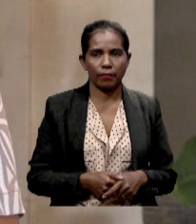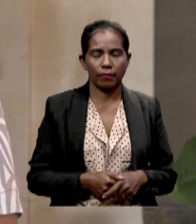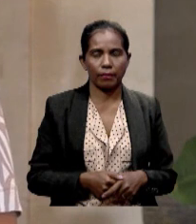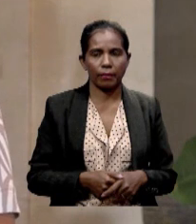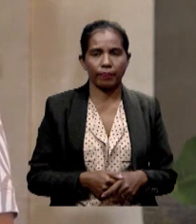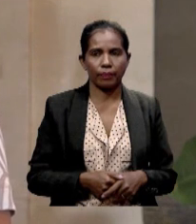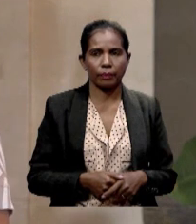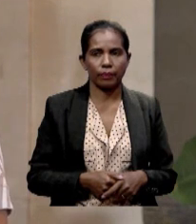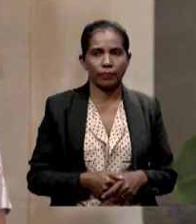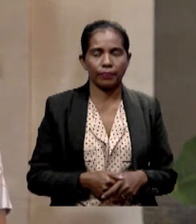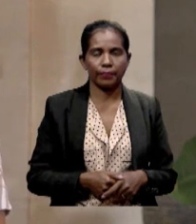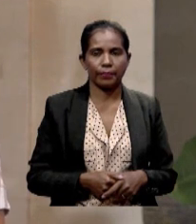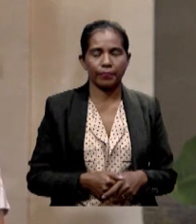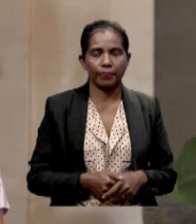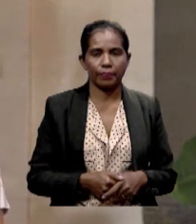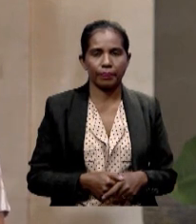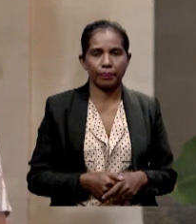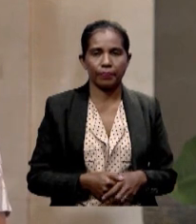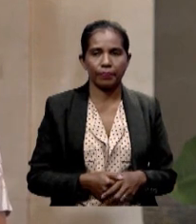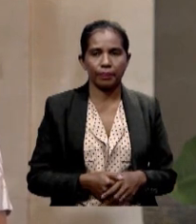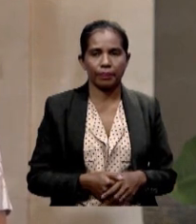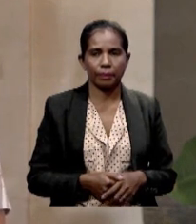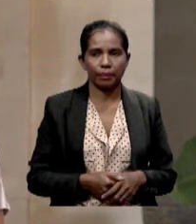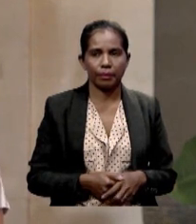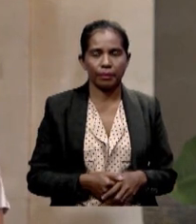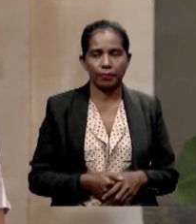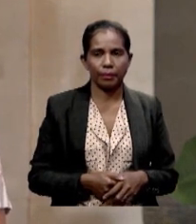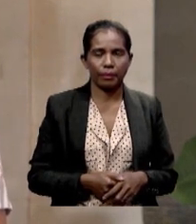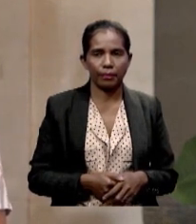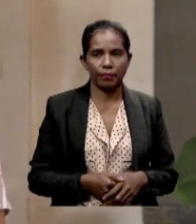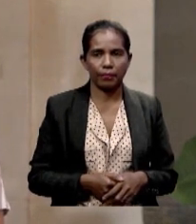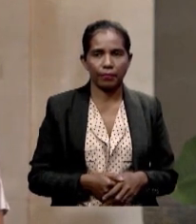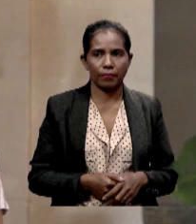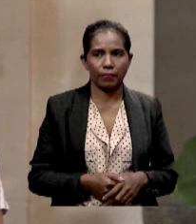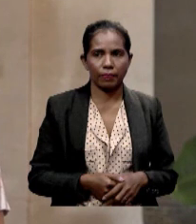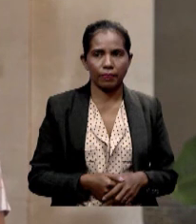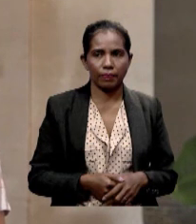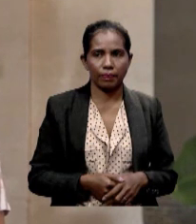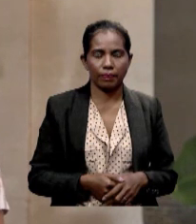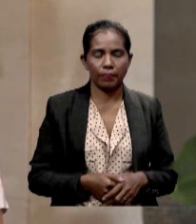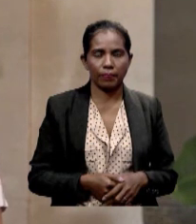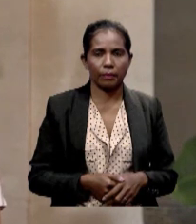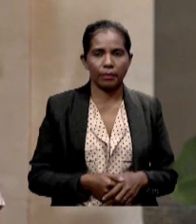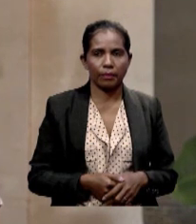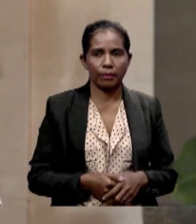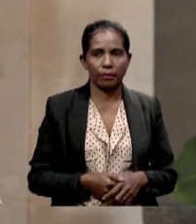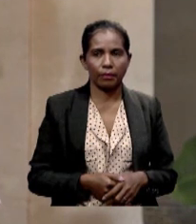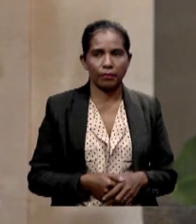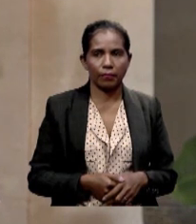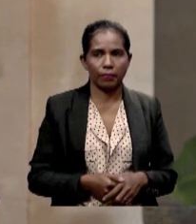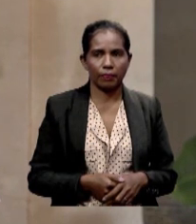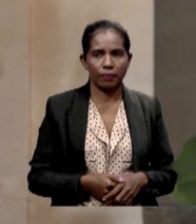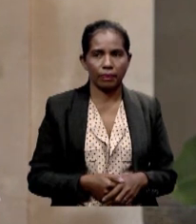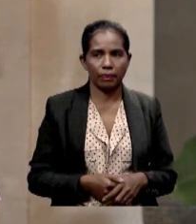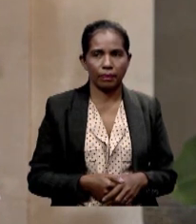Timor. We see a lot of accidents every day, either in Dili or in the districts, and